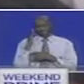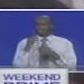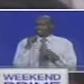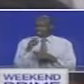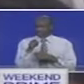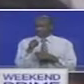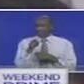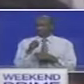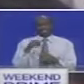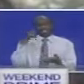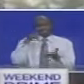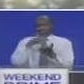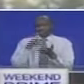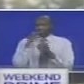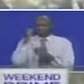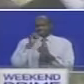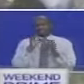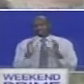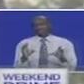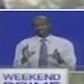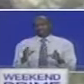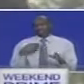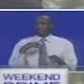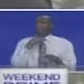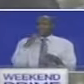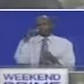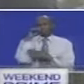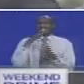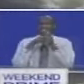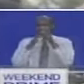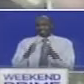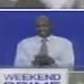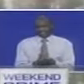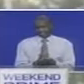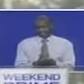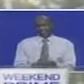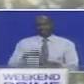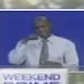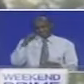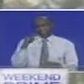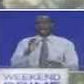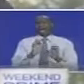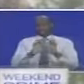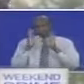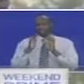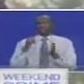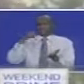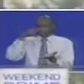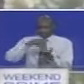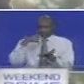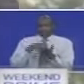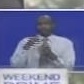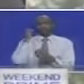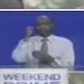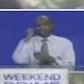not be politicized. Nataka niwaulize viongozi, wawache kuingiza siasa ndogo ya